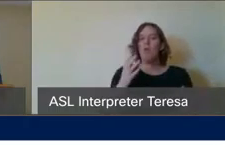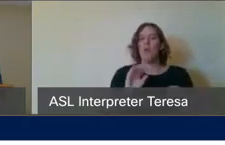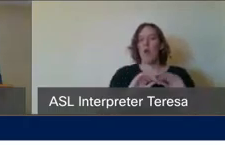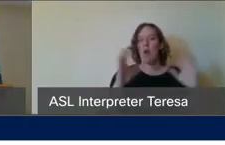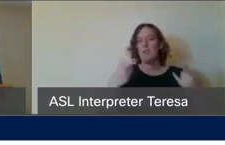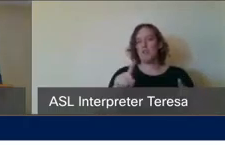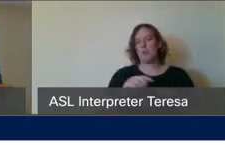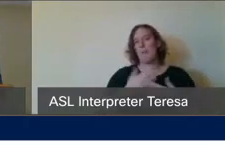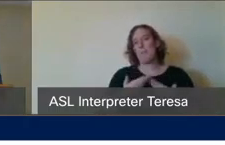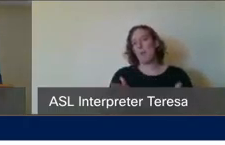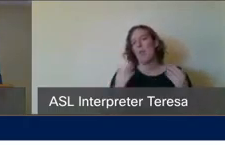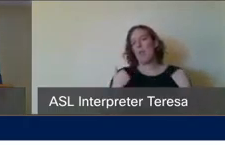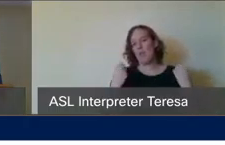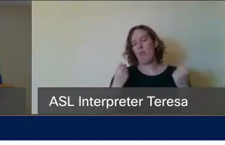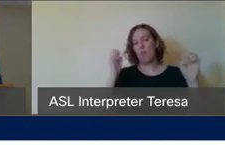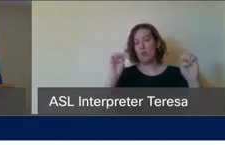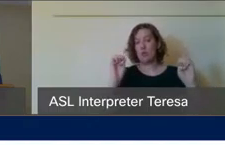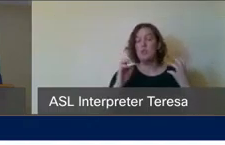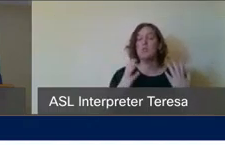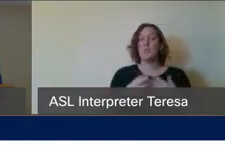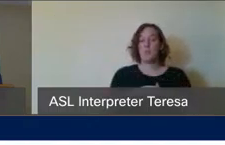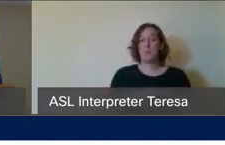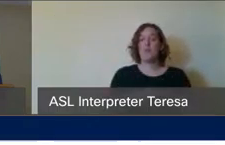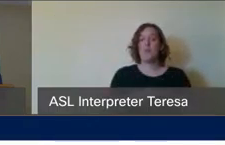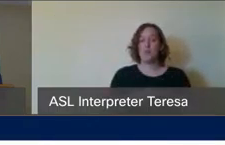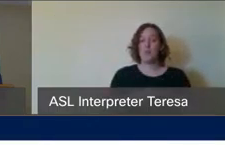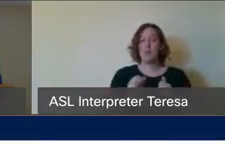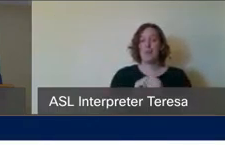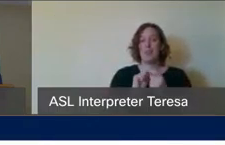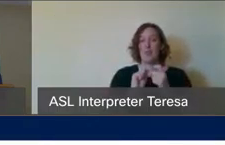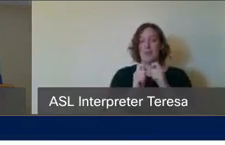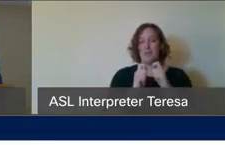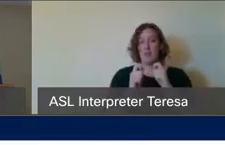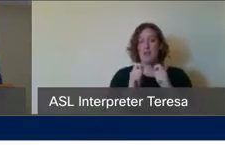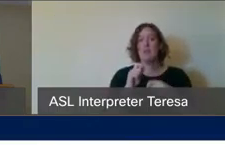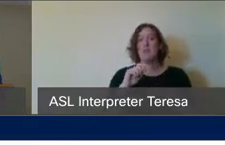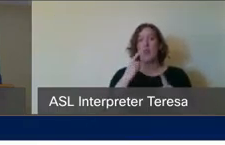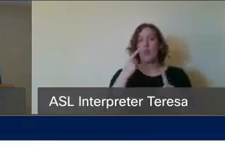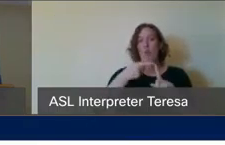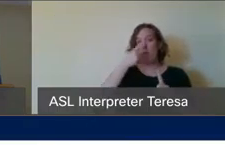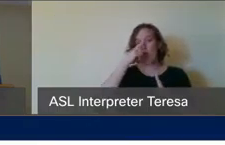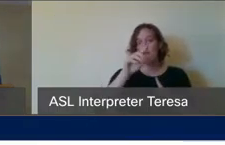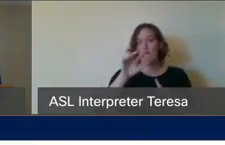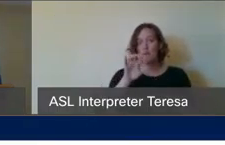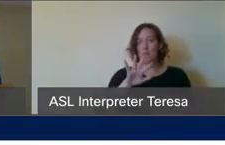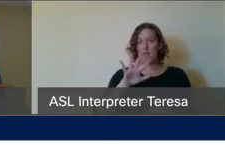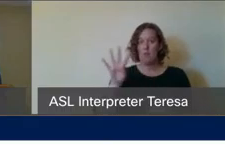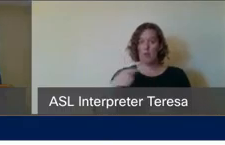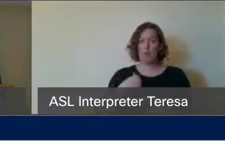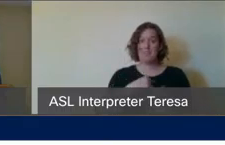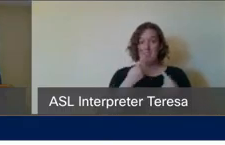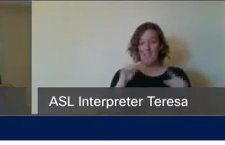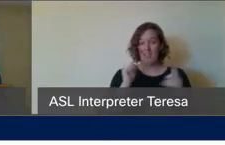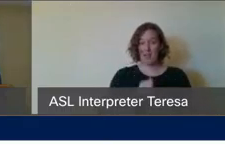the public health emergency. So with the revised goal of 554, we successfully helped 524